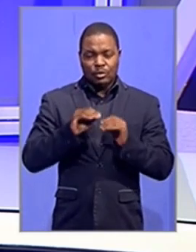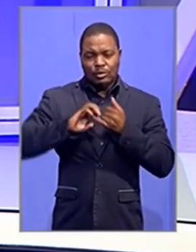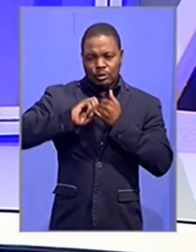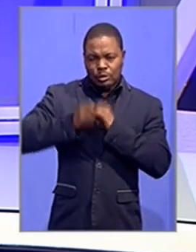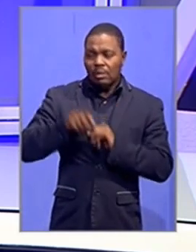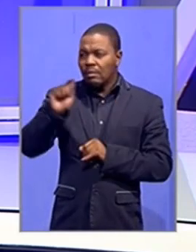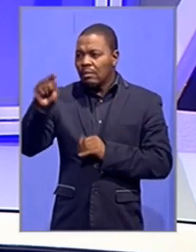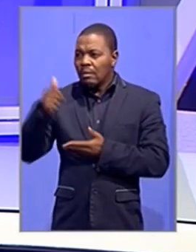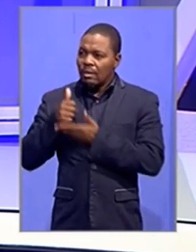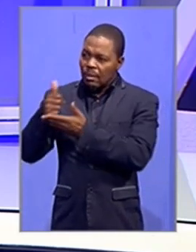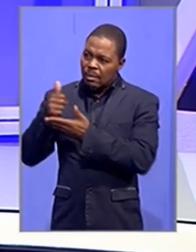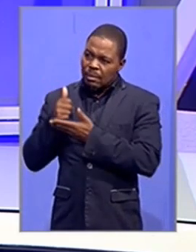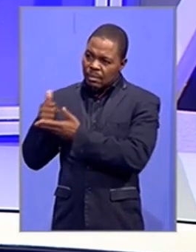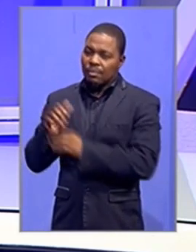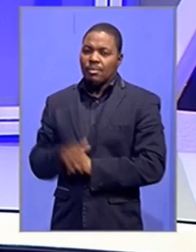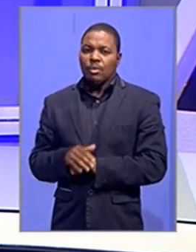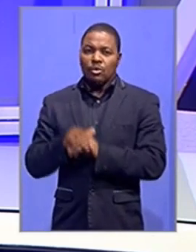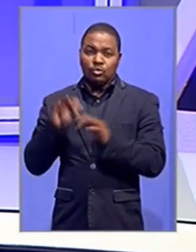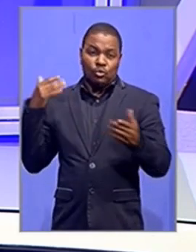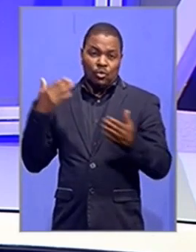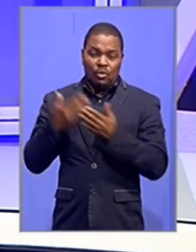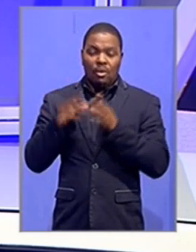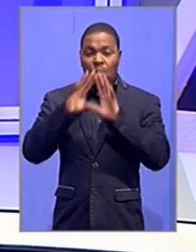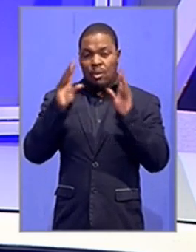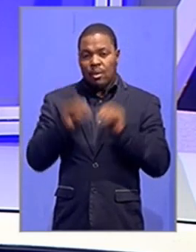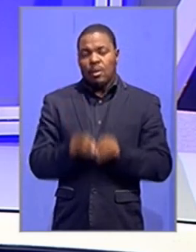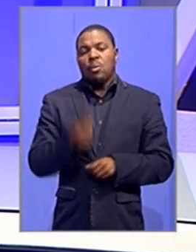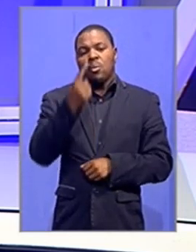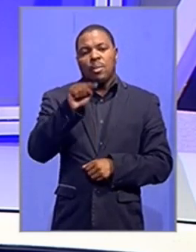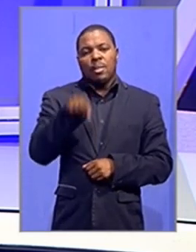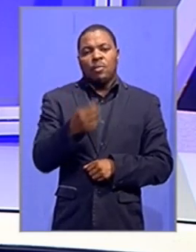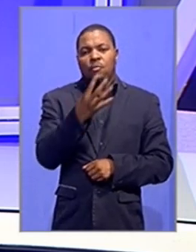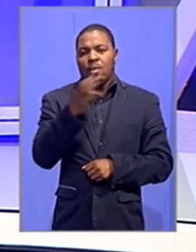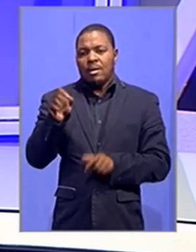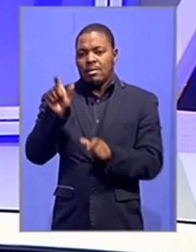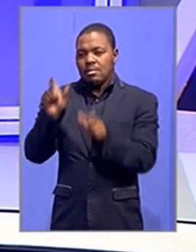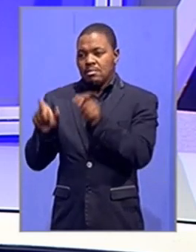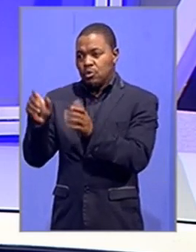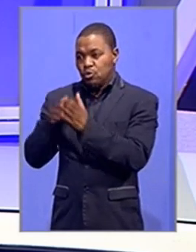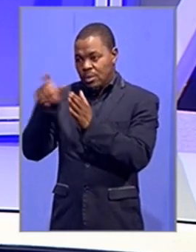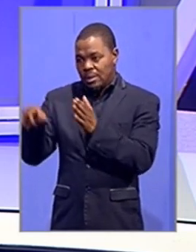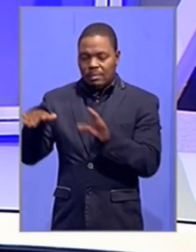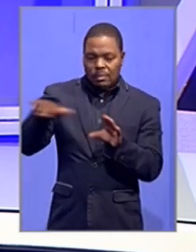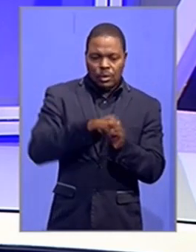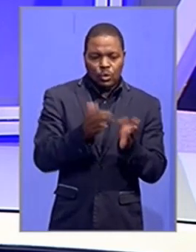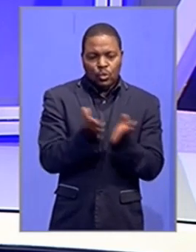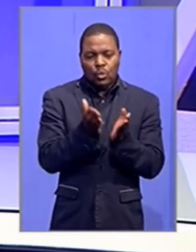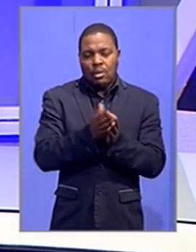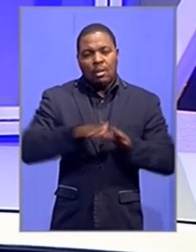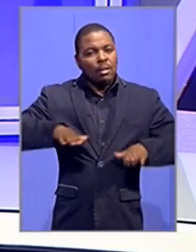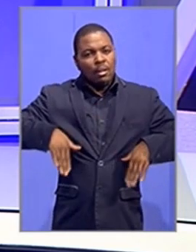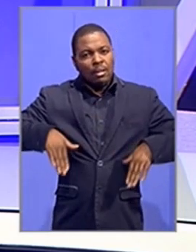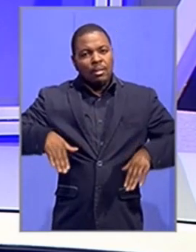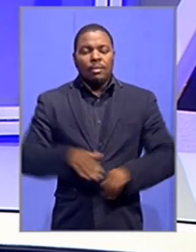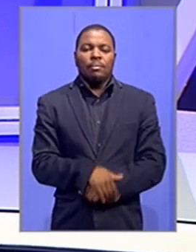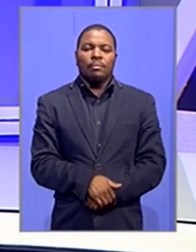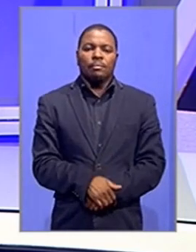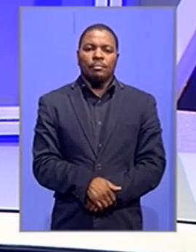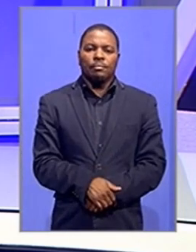ba ba gaeletsweng. Go fitla ga jana ke barutwana ba le 1,400 ba ba isi ba bone diphatla kwa dikolong tse di farologaneng go